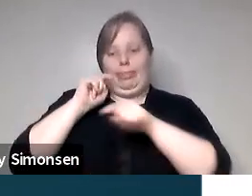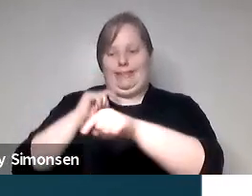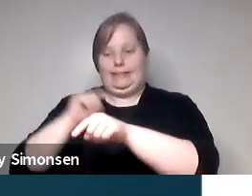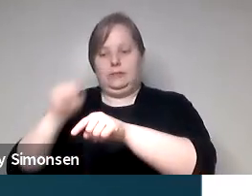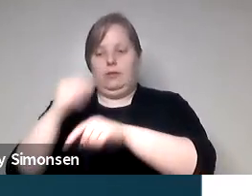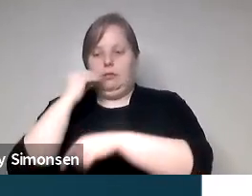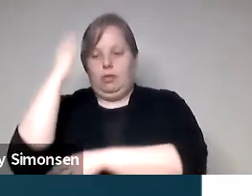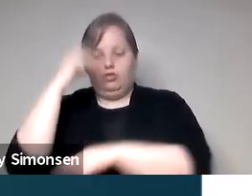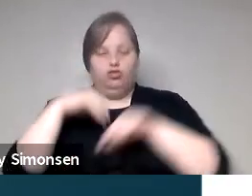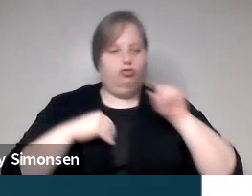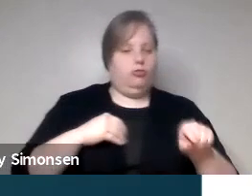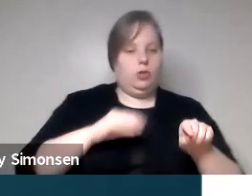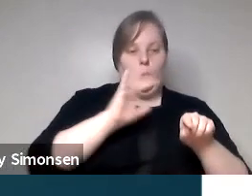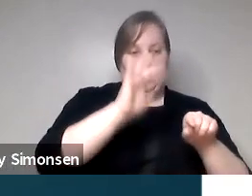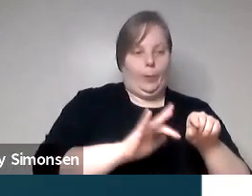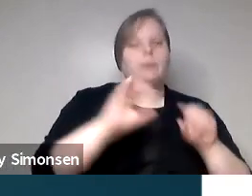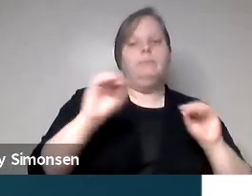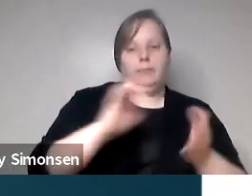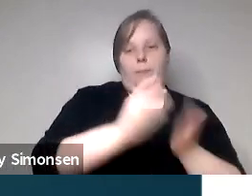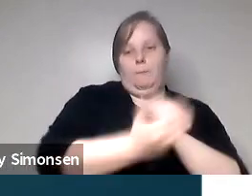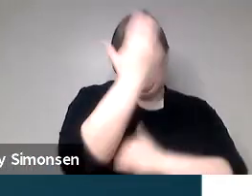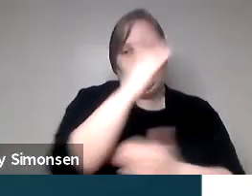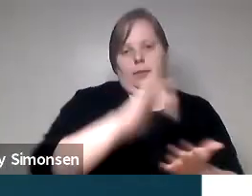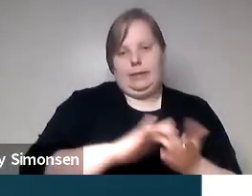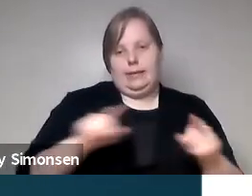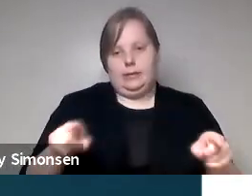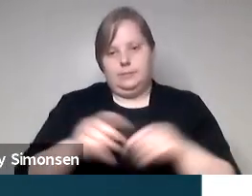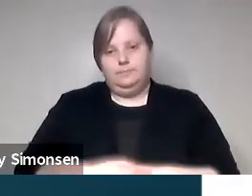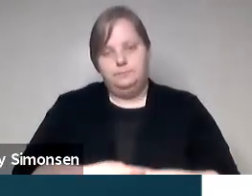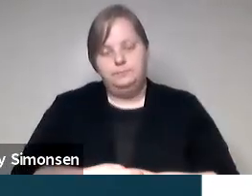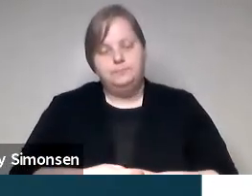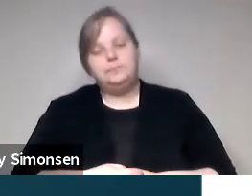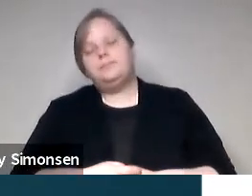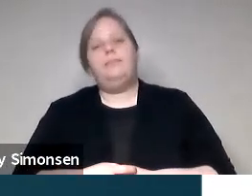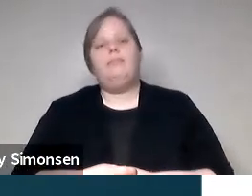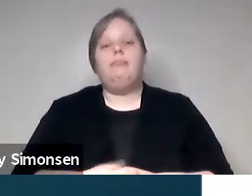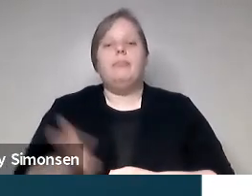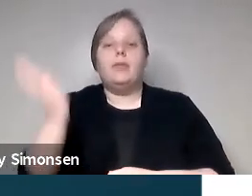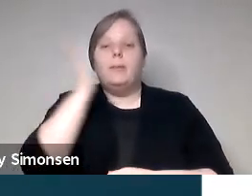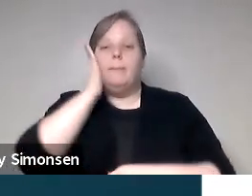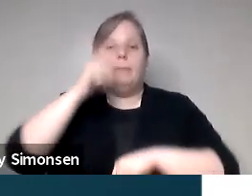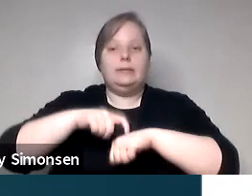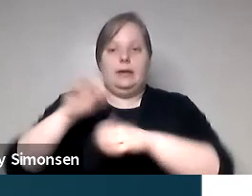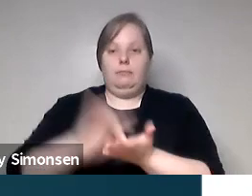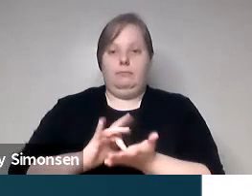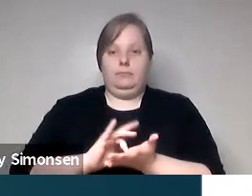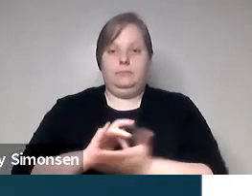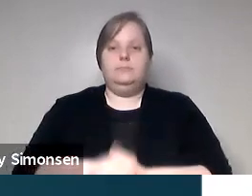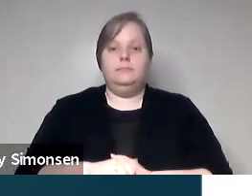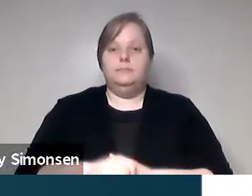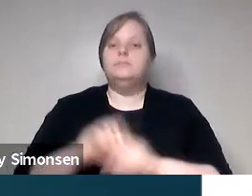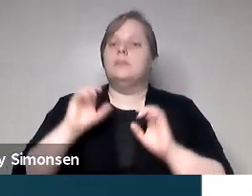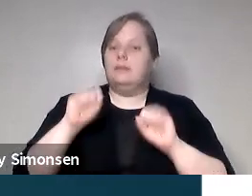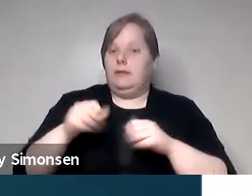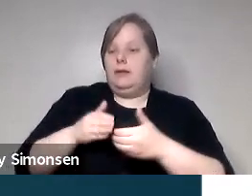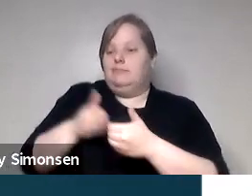morning and lunchtime medications. And bedtime medications, you can put those on the